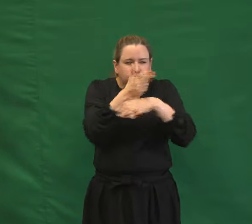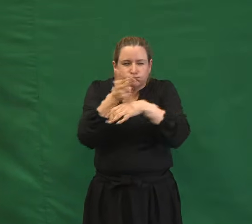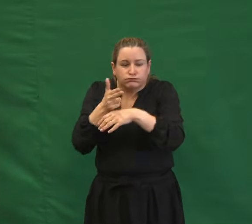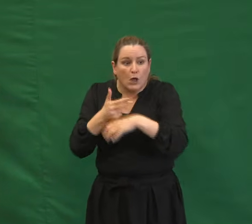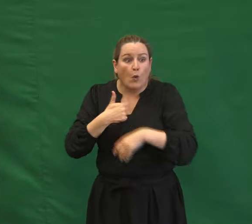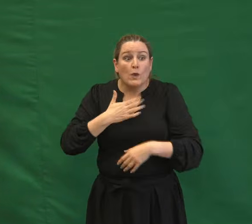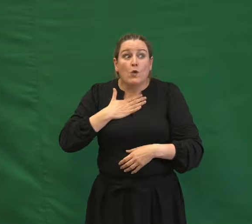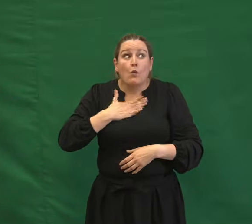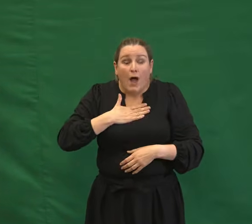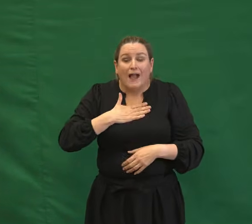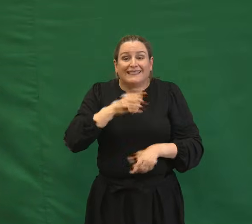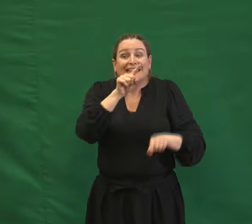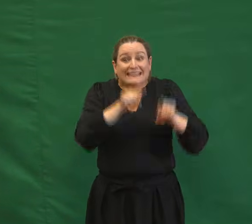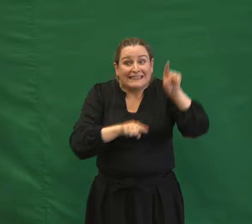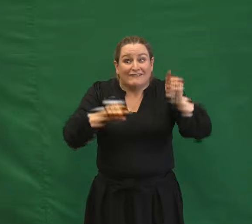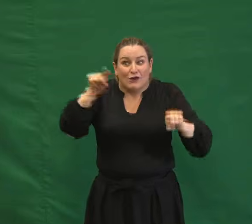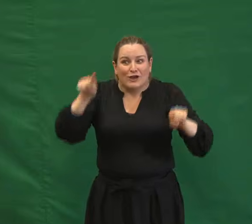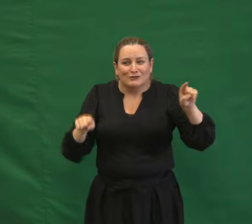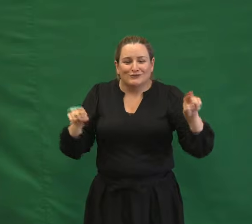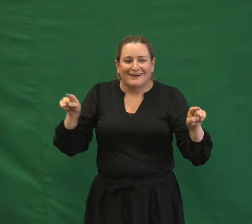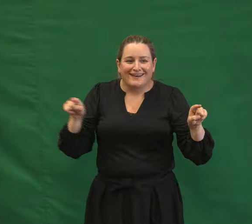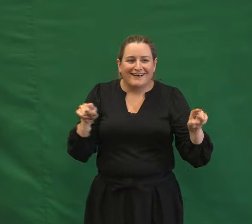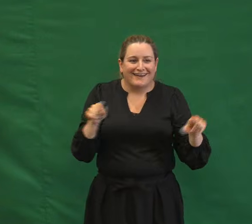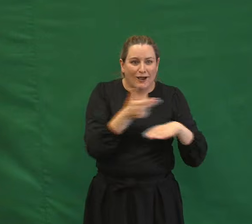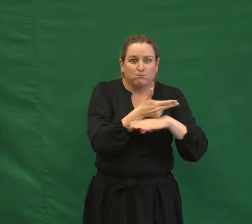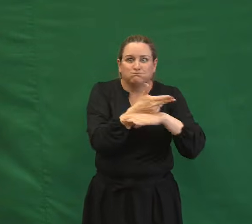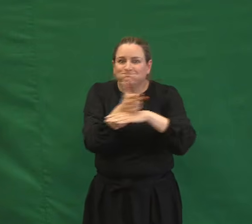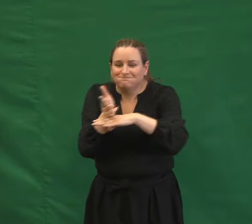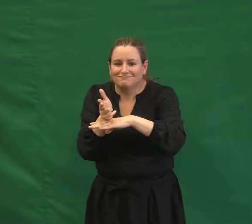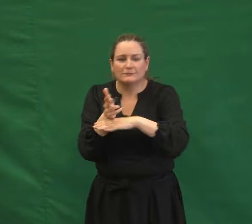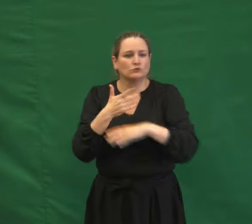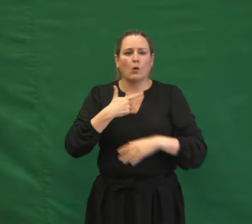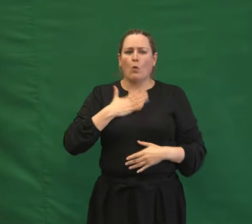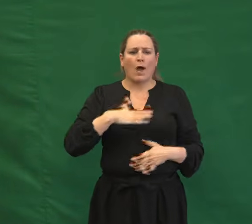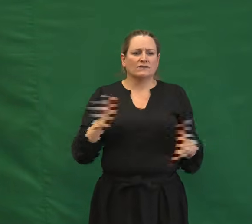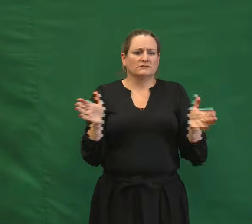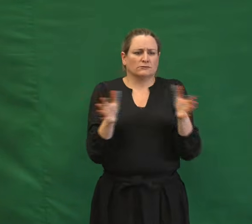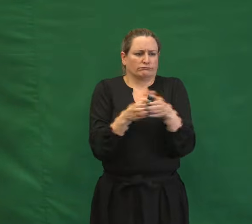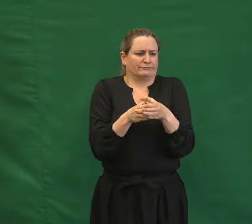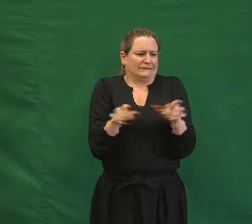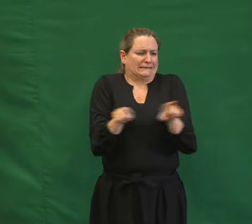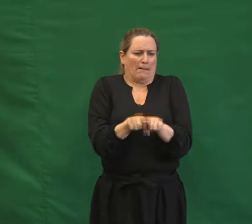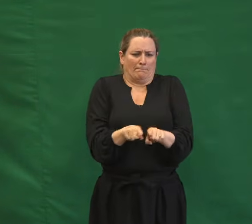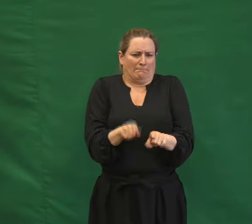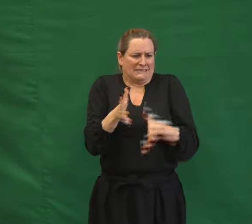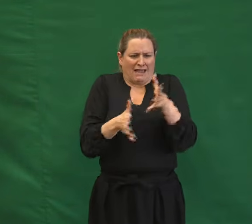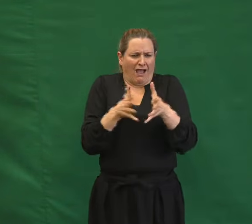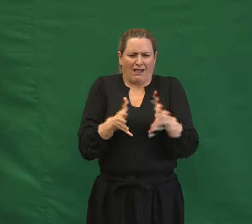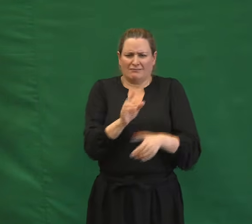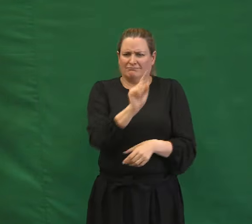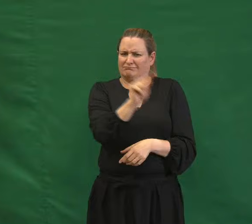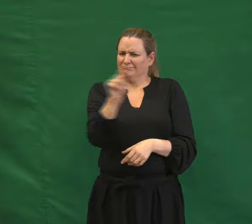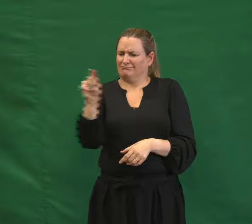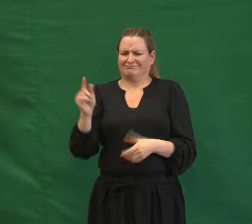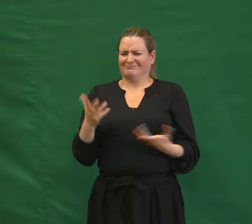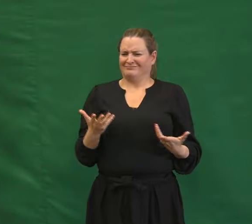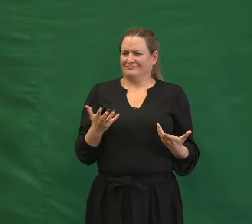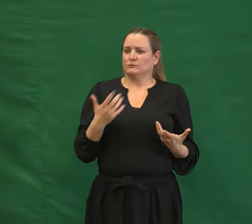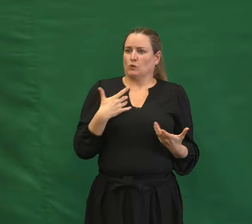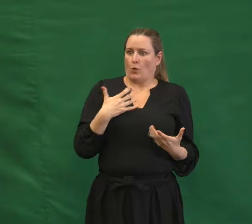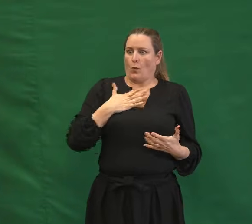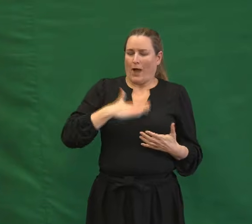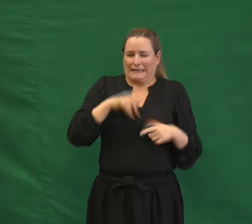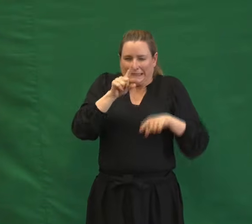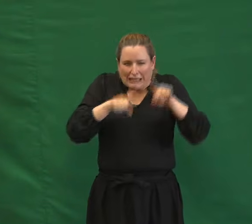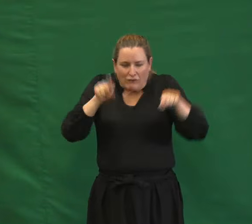as a homogeneous group. In terms of transcription and analysis, parts of the corpus have been